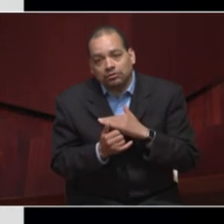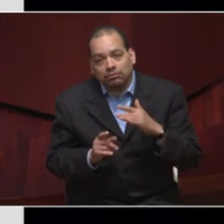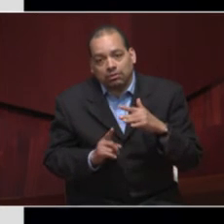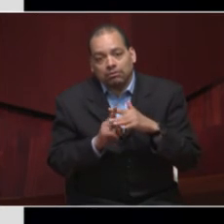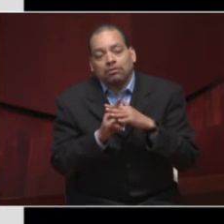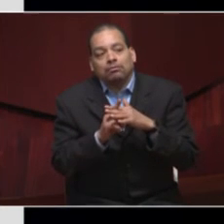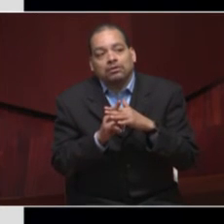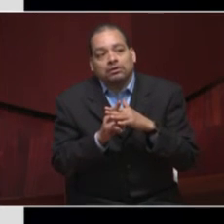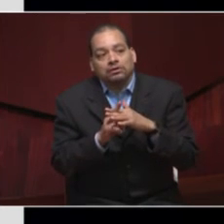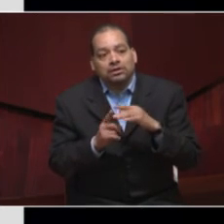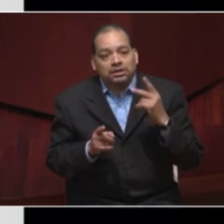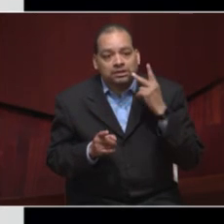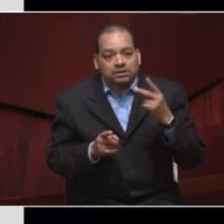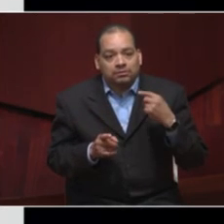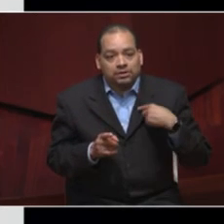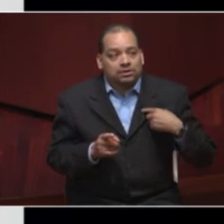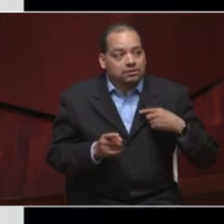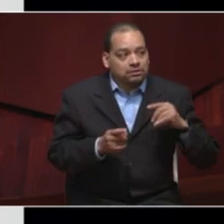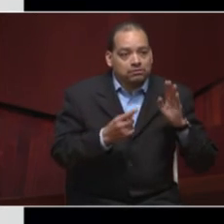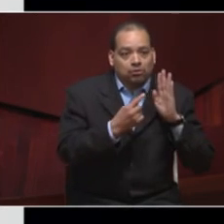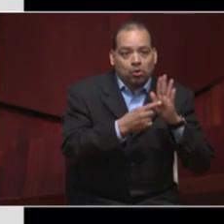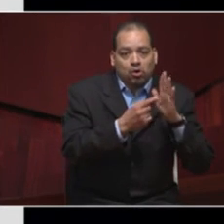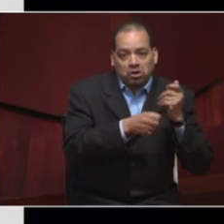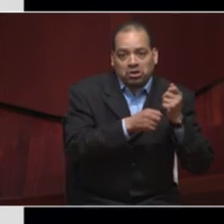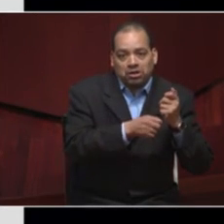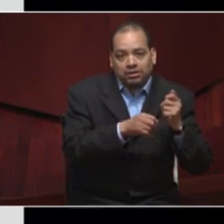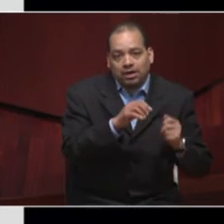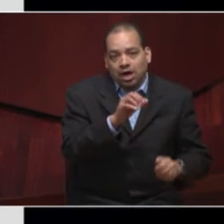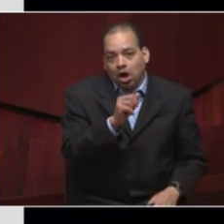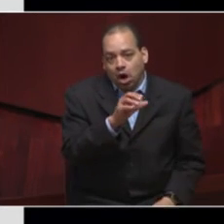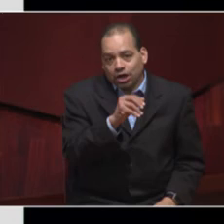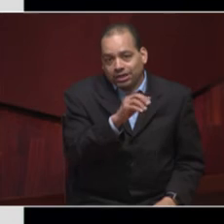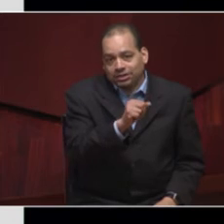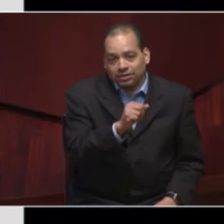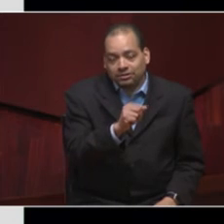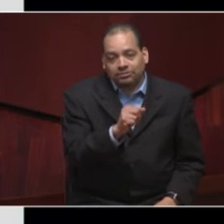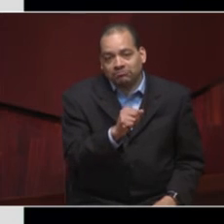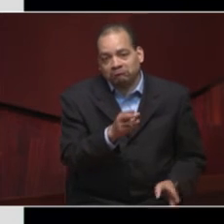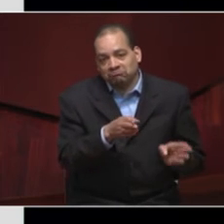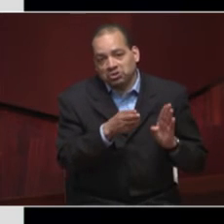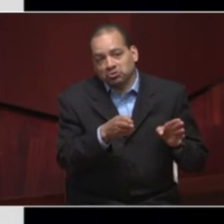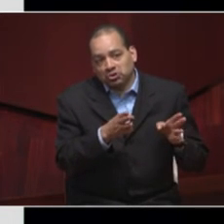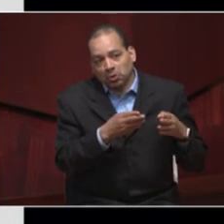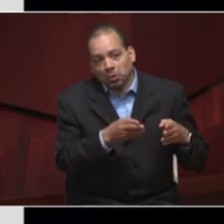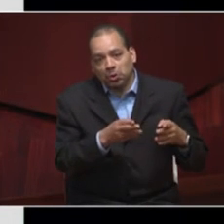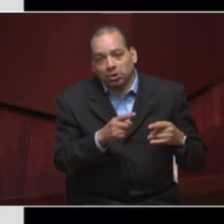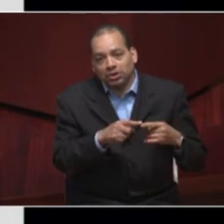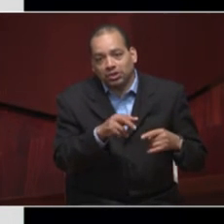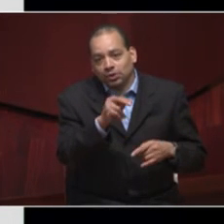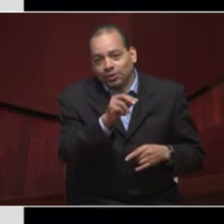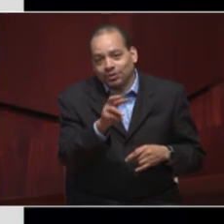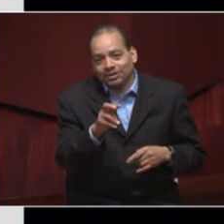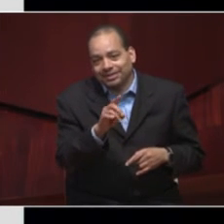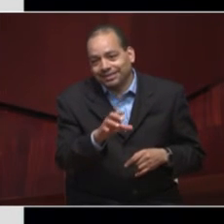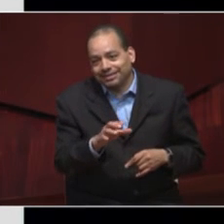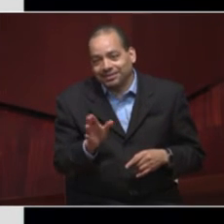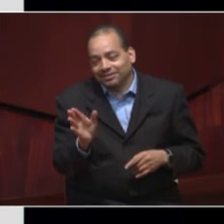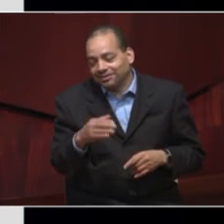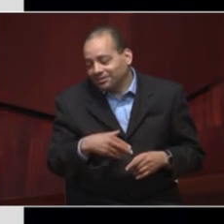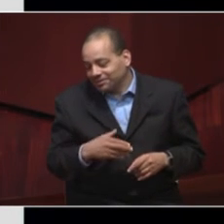see me hawking ARCIS, on some street corner somewhere in Northwest DC. No, I'm just kidding.